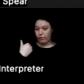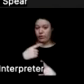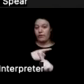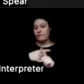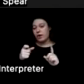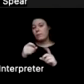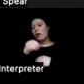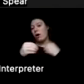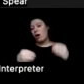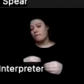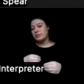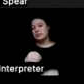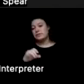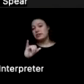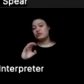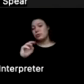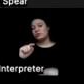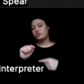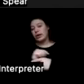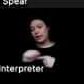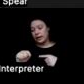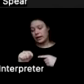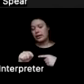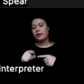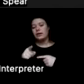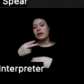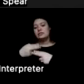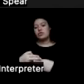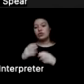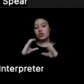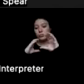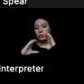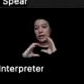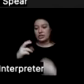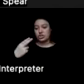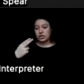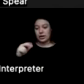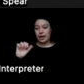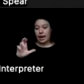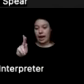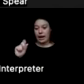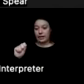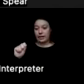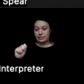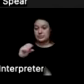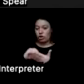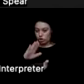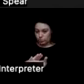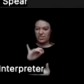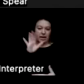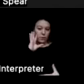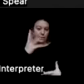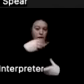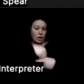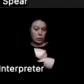Education, and they call it the Communication Hacks document. We have it also linked in the resources at the end. And it just